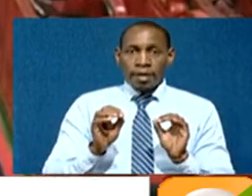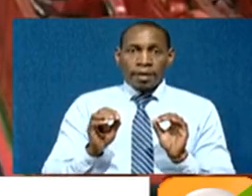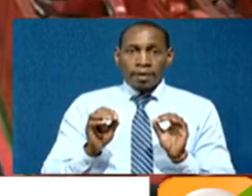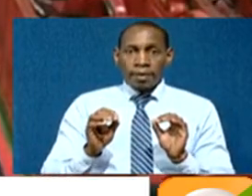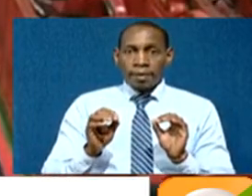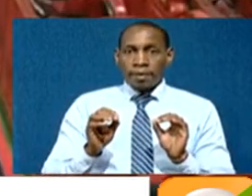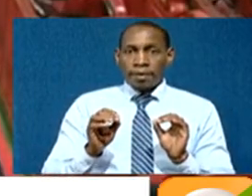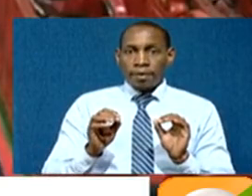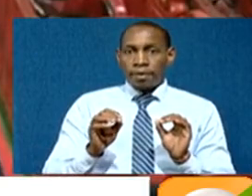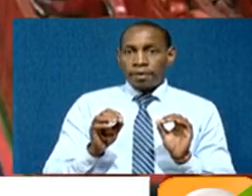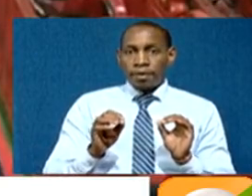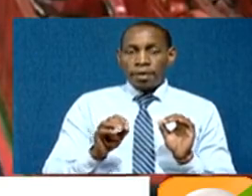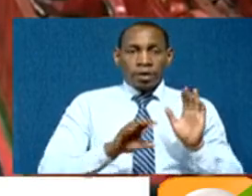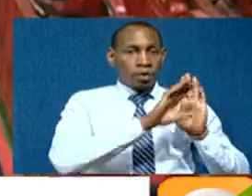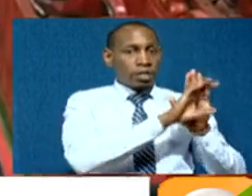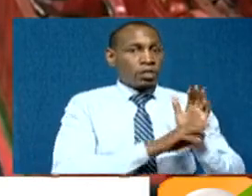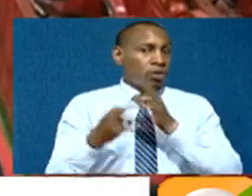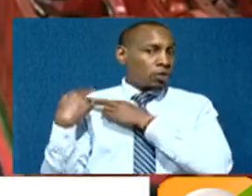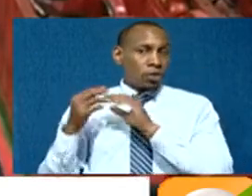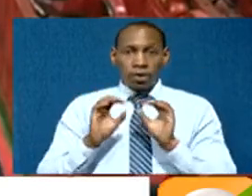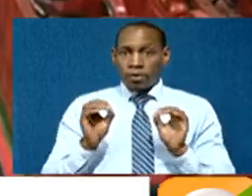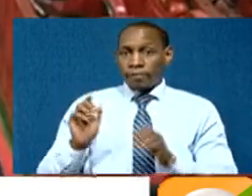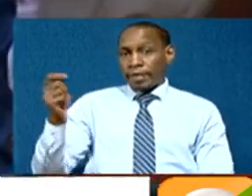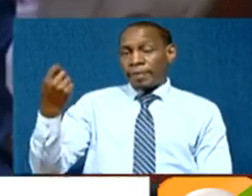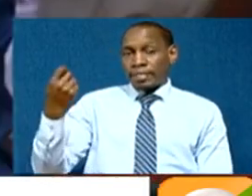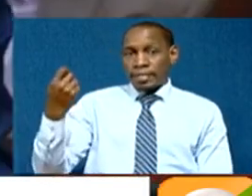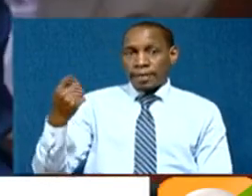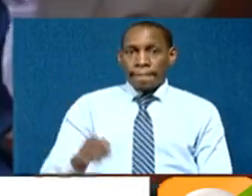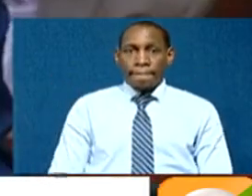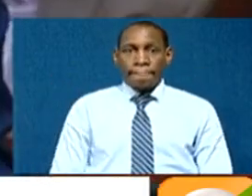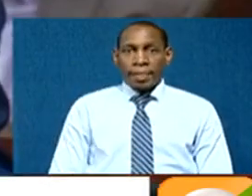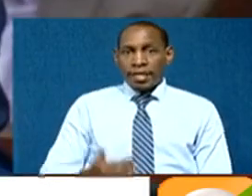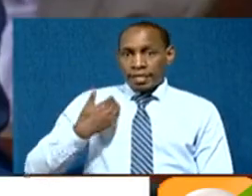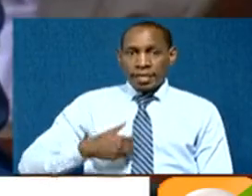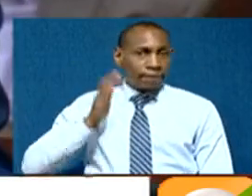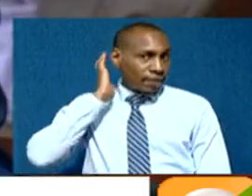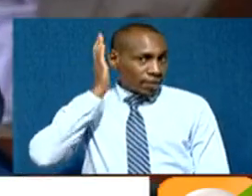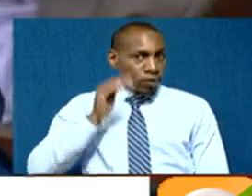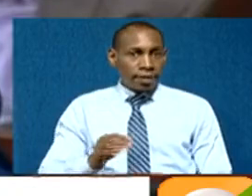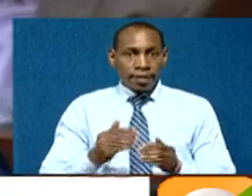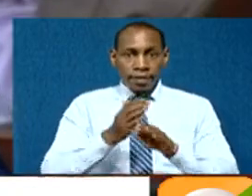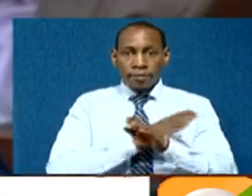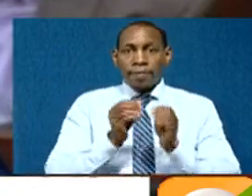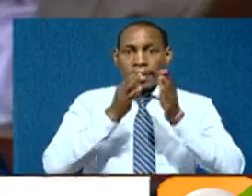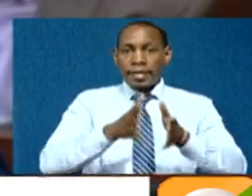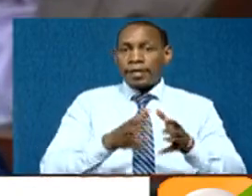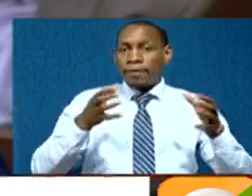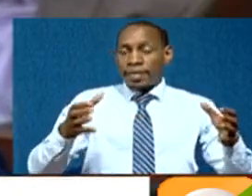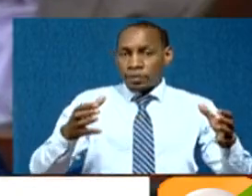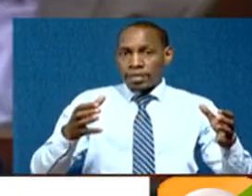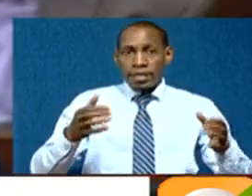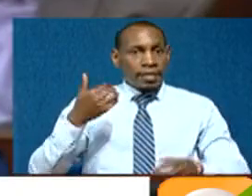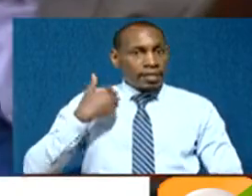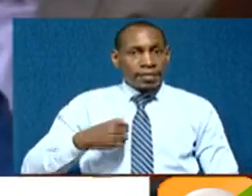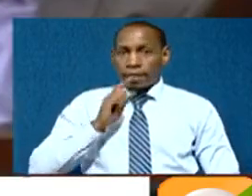the constitutional role of the president. I am Aden Duale. I was the leader of majority. I was